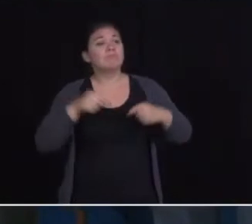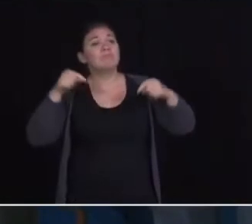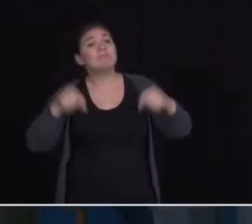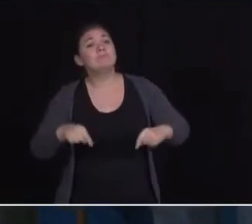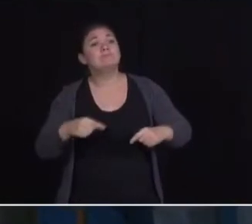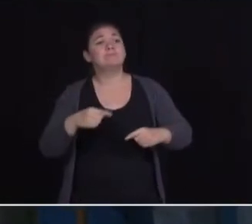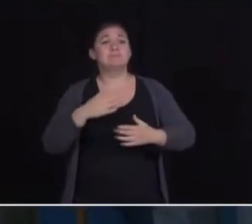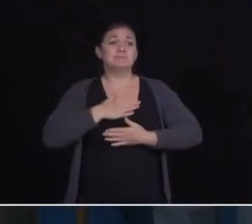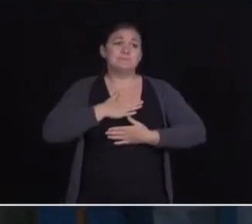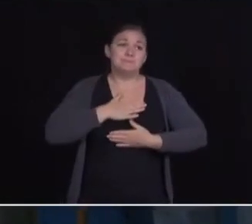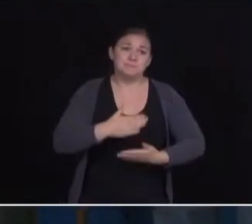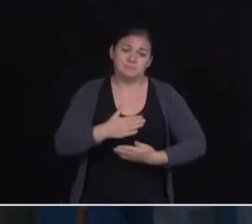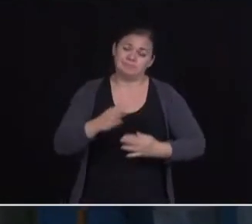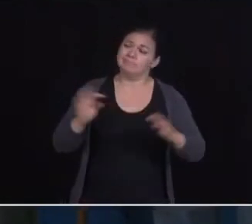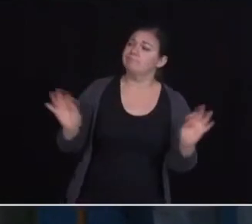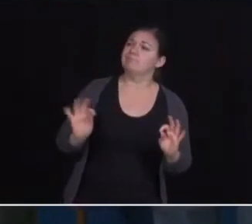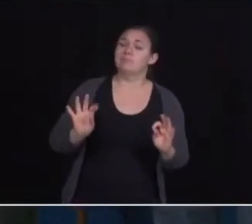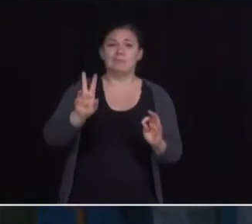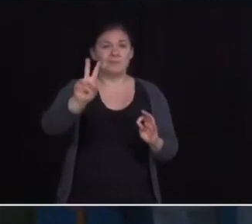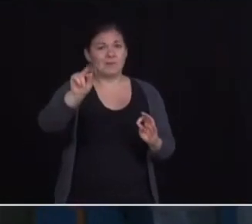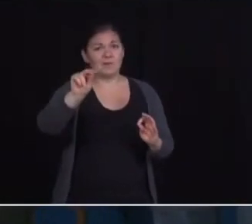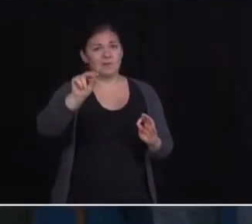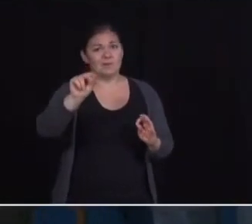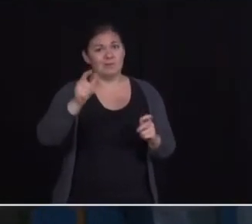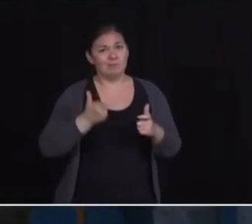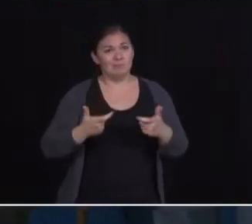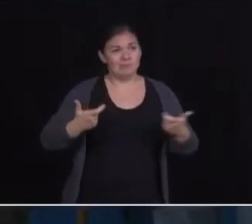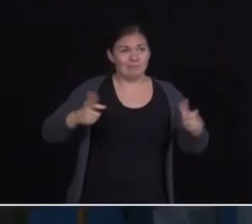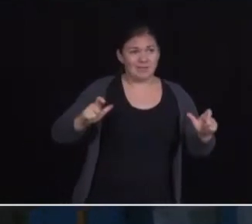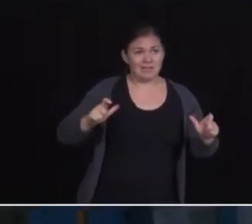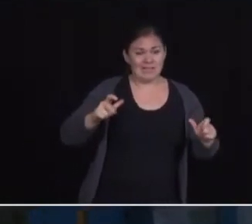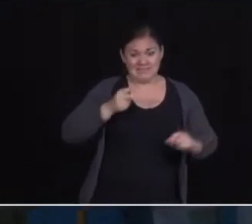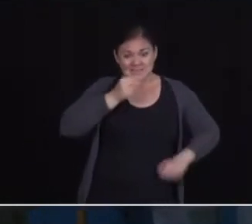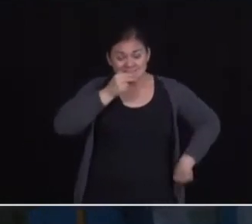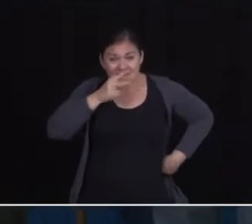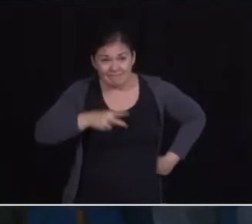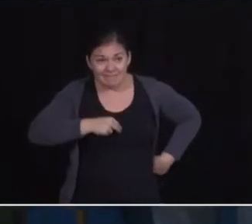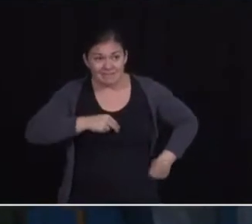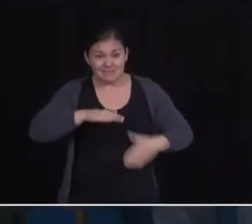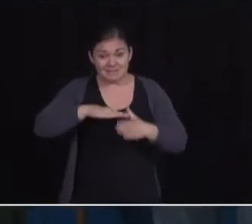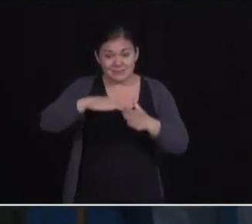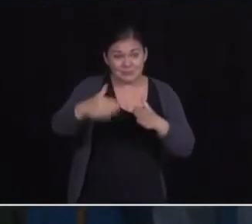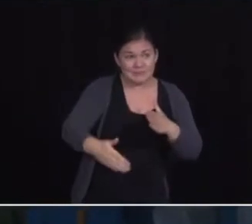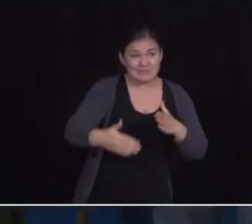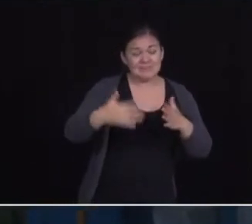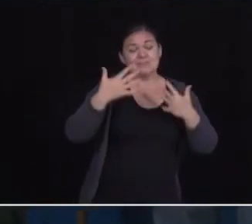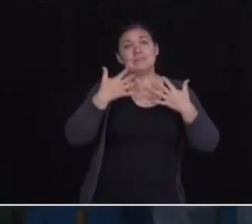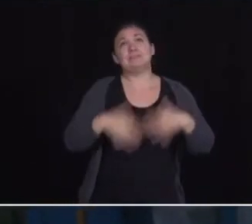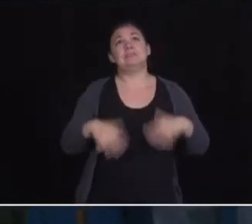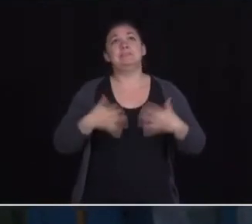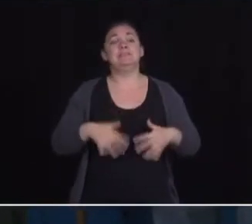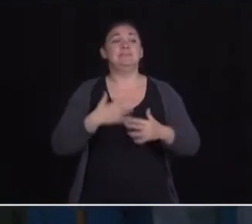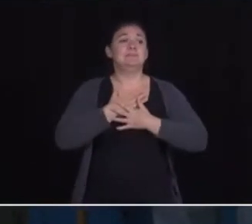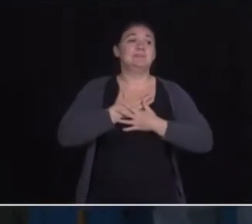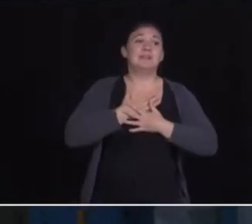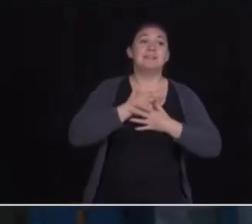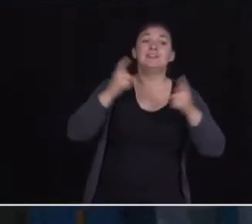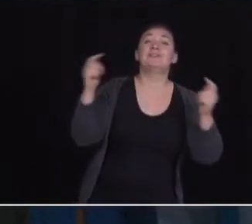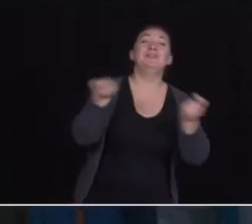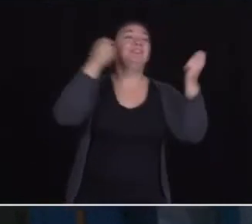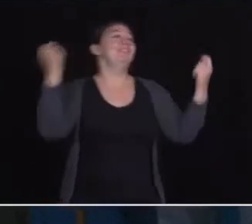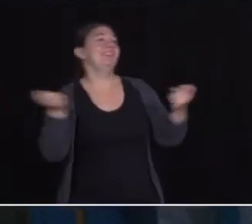weekend. Please only celebrate with those in your household and gather with friends and family virtually.